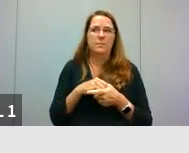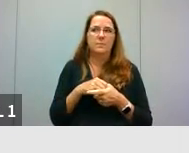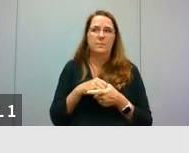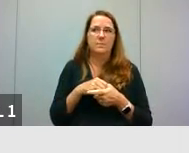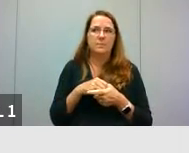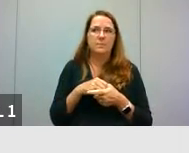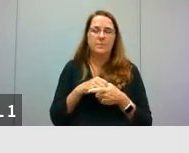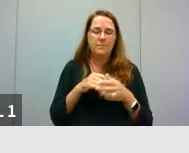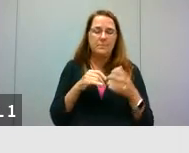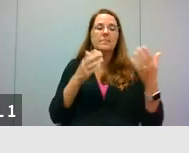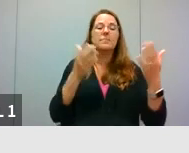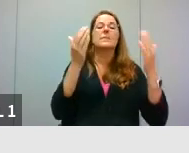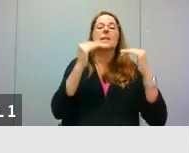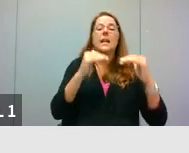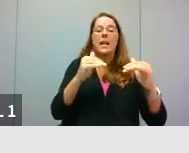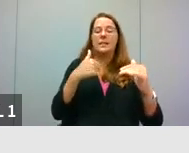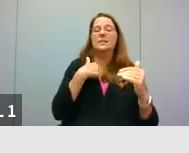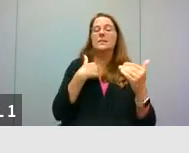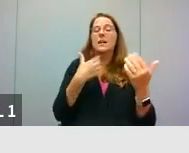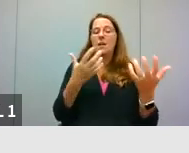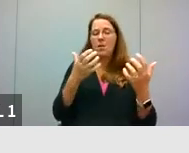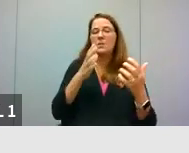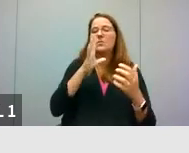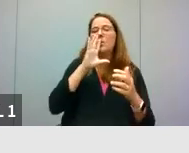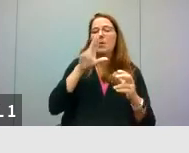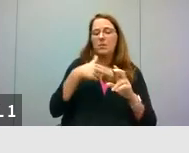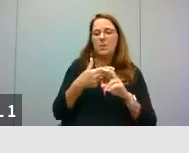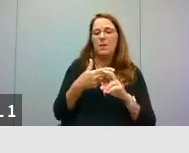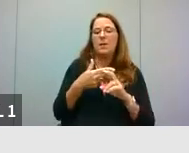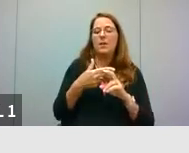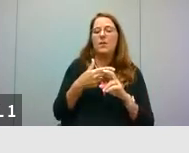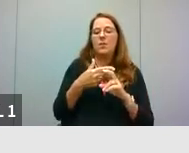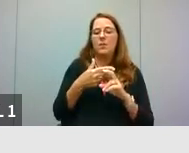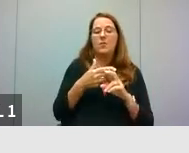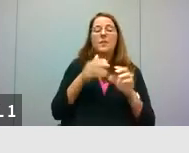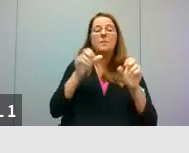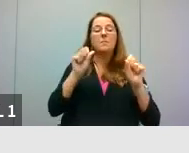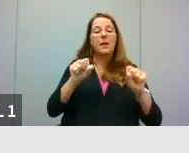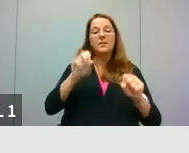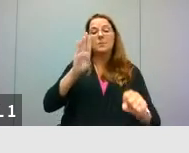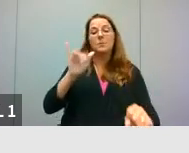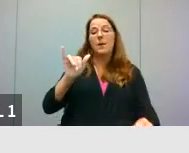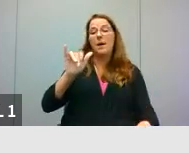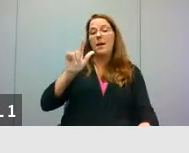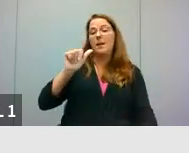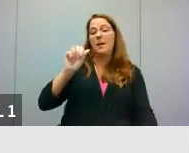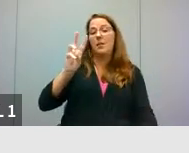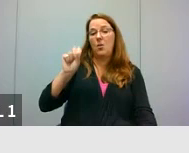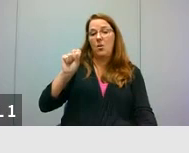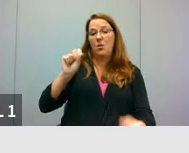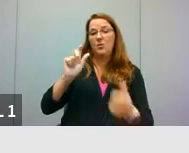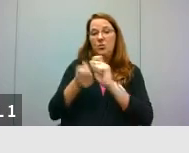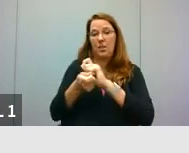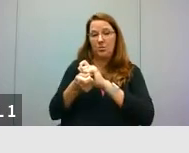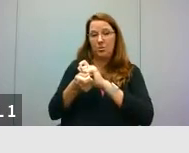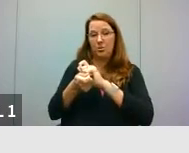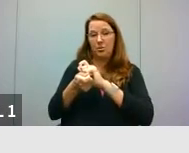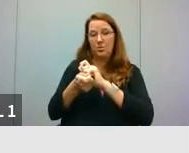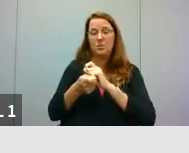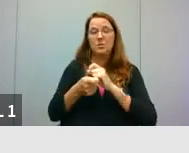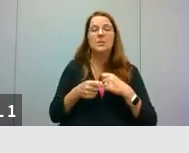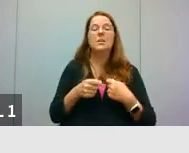Up next, I want to then talk about the possible bylaw changes, one of which that allows us to be